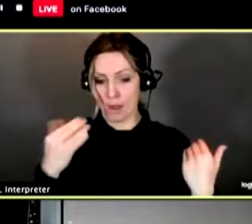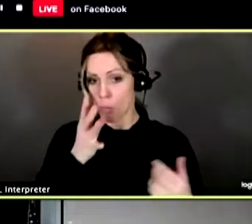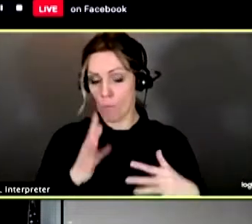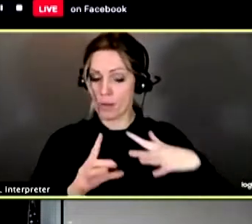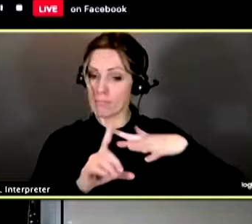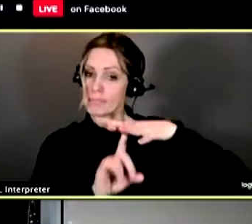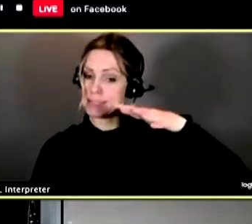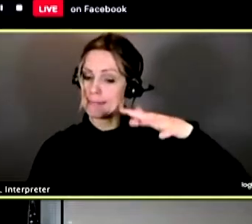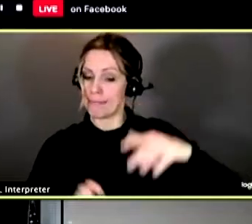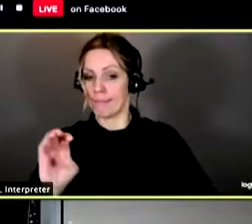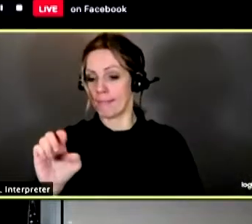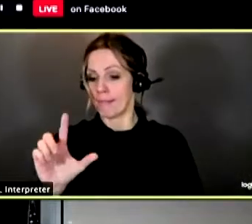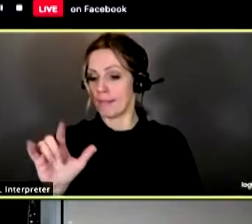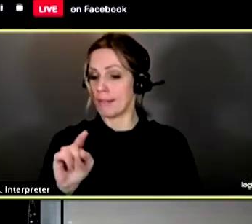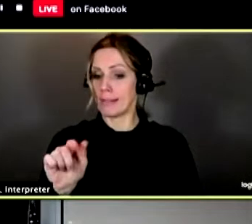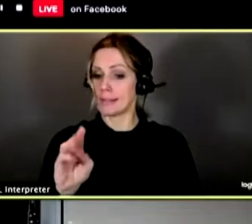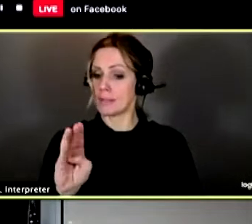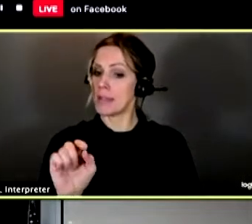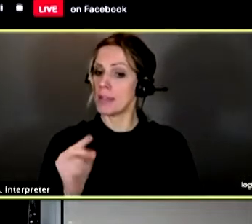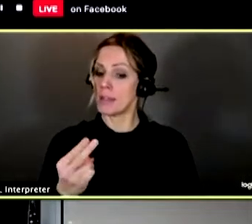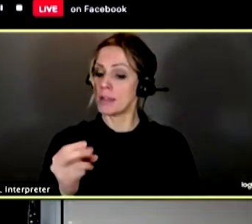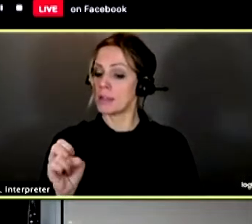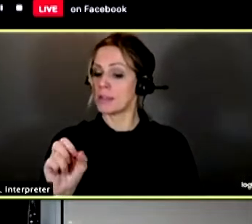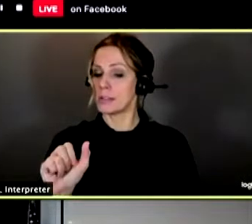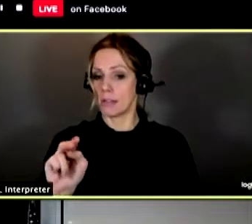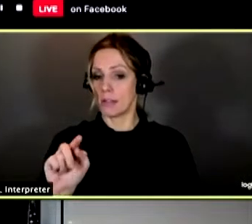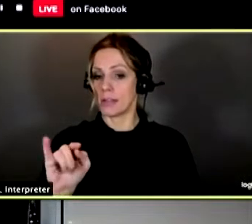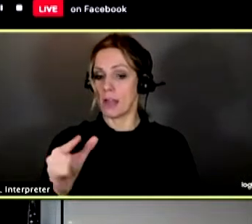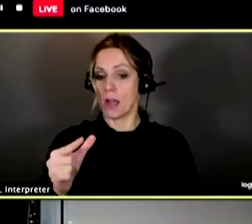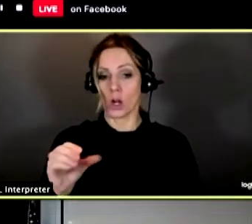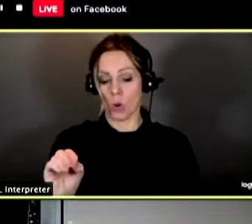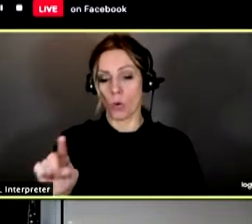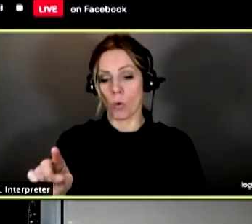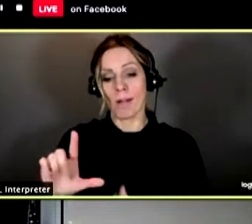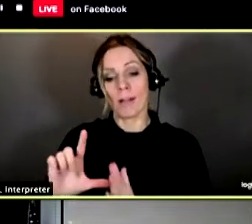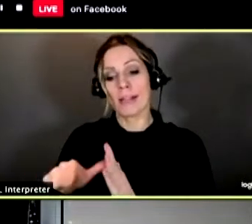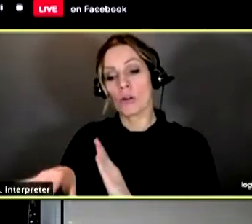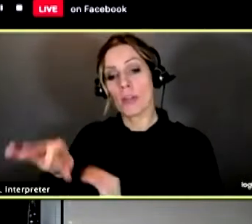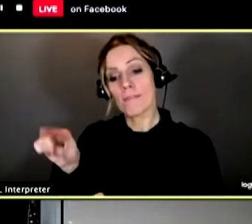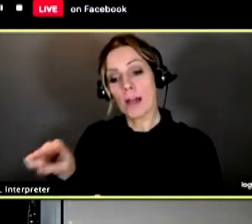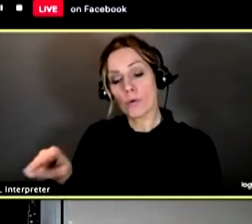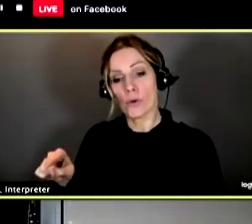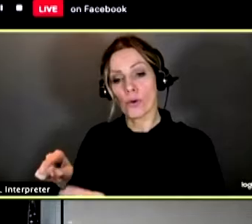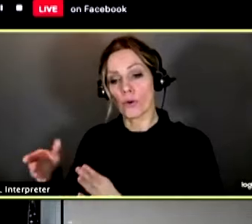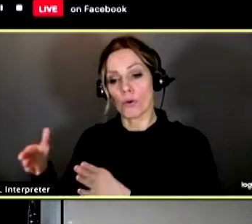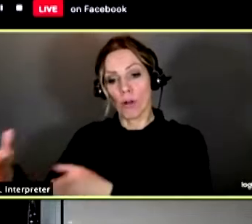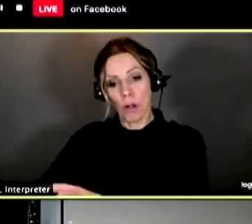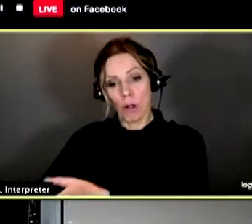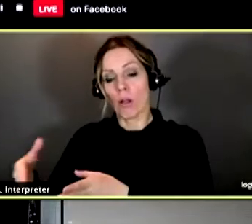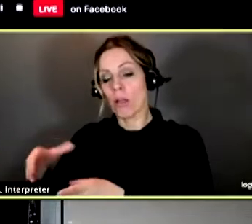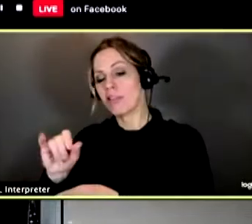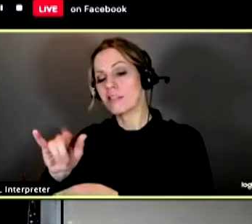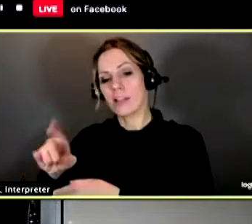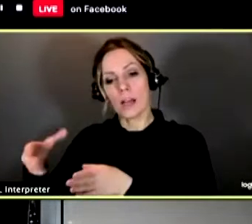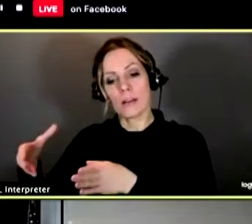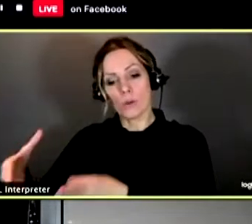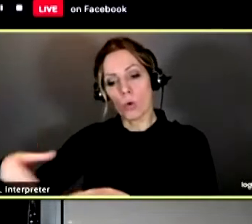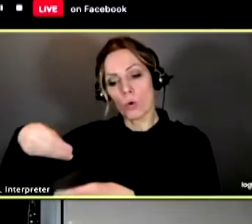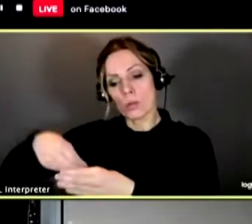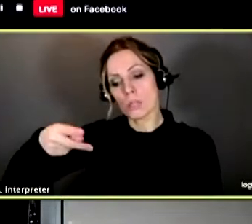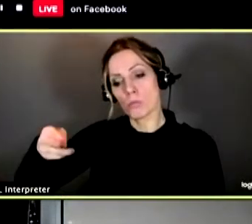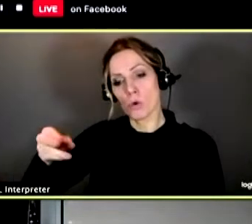she was found passed away on the side of the road in Provo. This was probably a year or two ago. And I seen her in